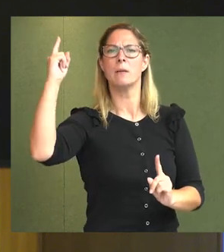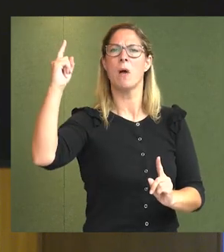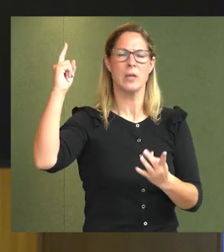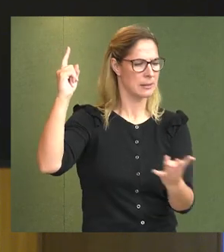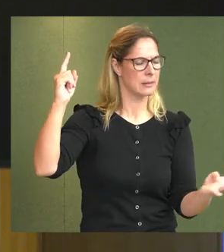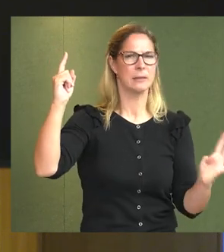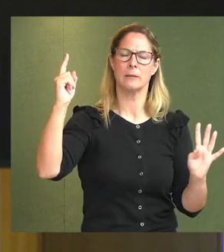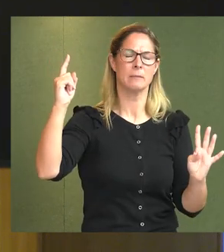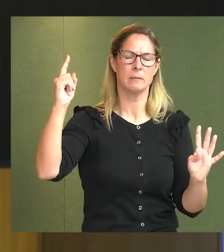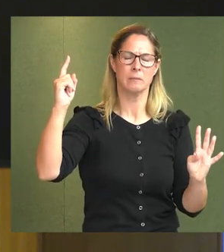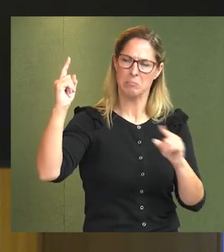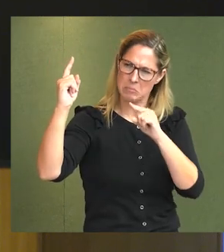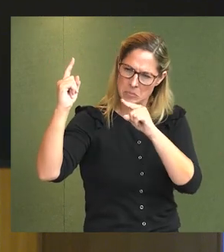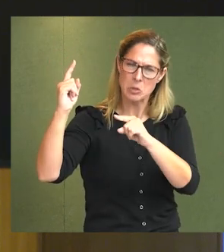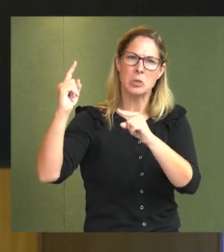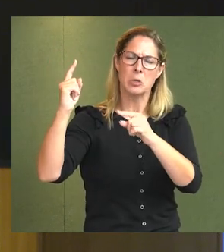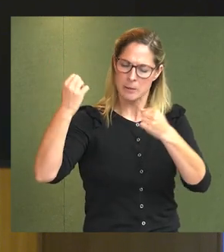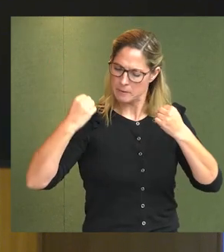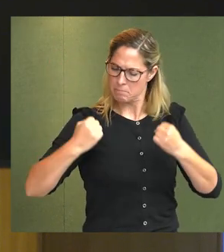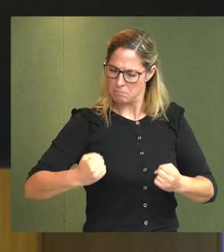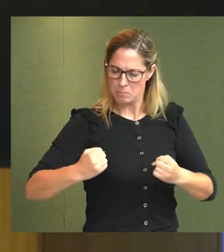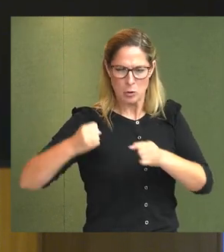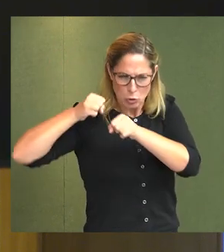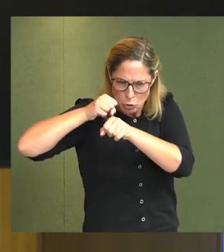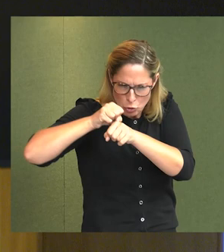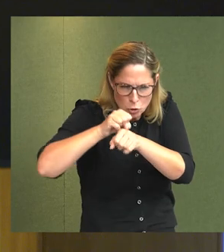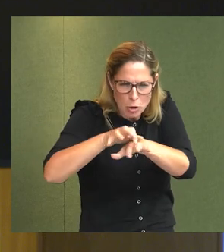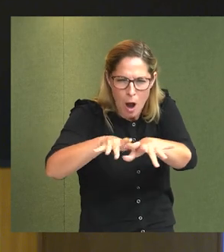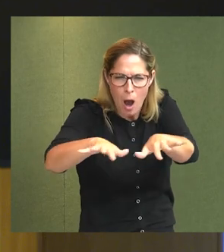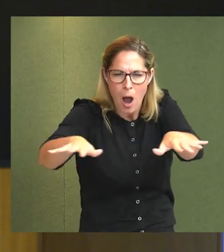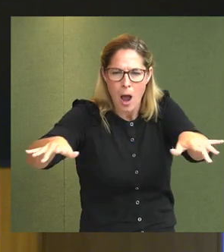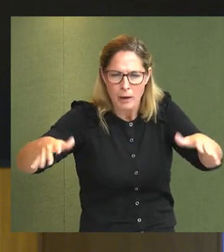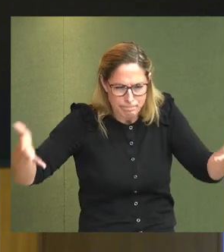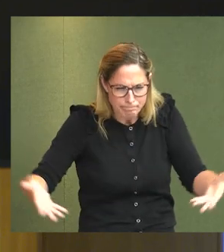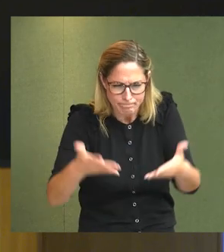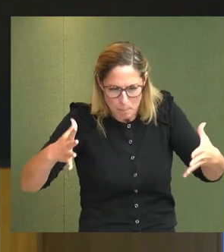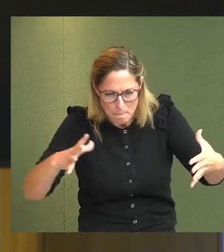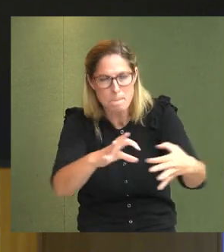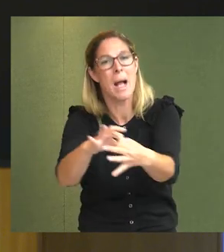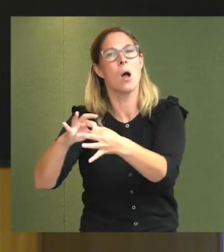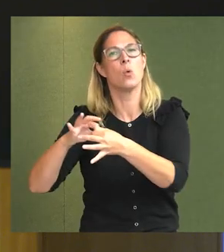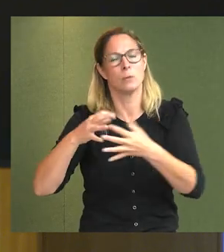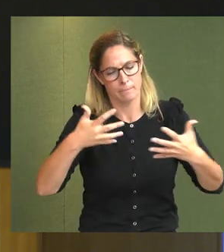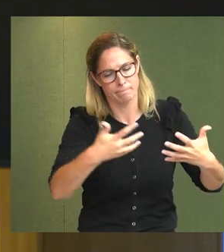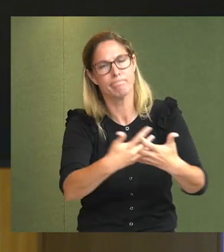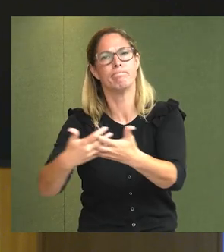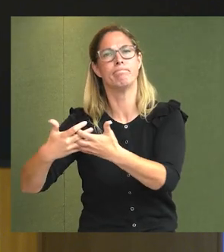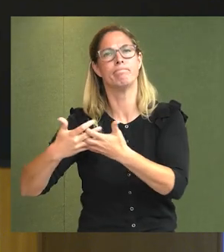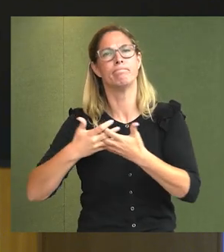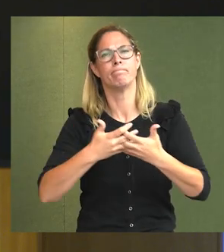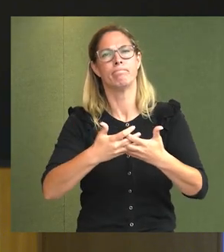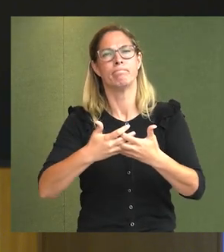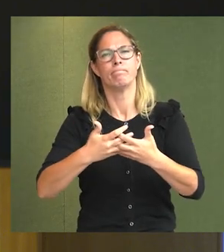her life, she was a shining force that bound us all together. As the winds of